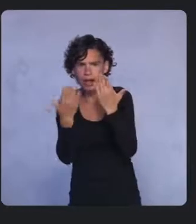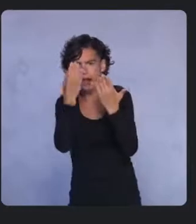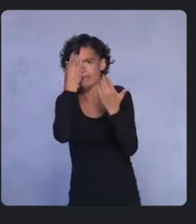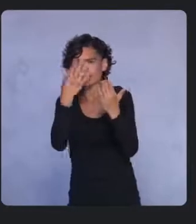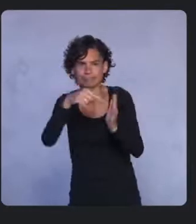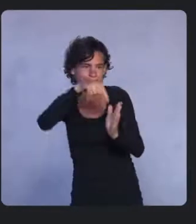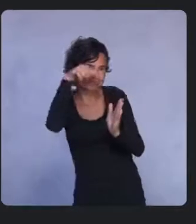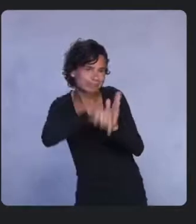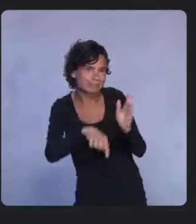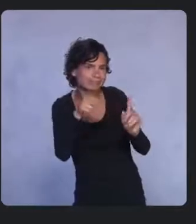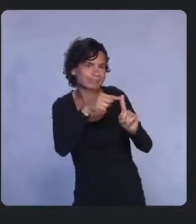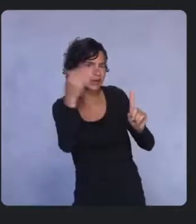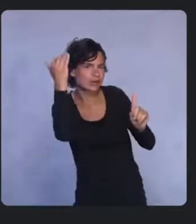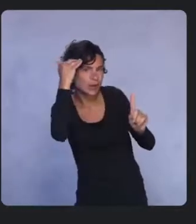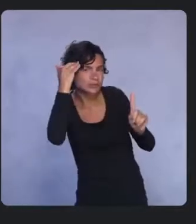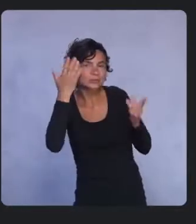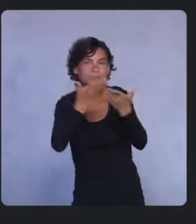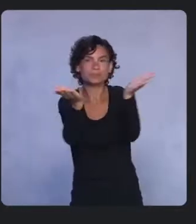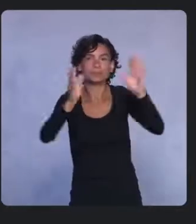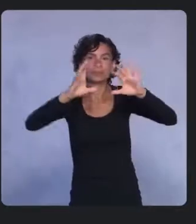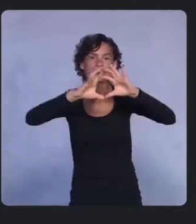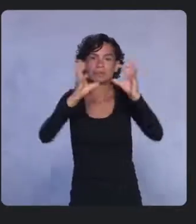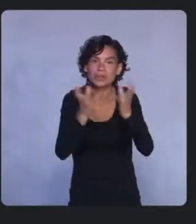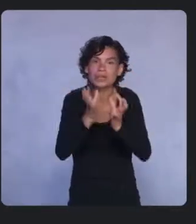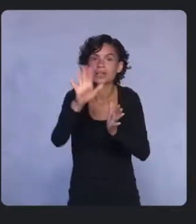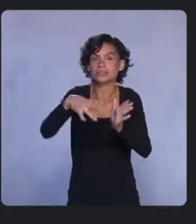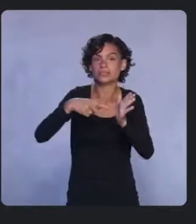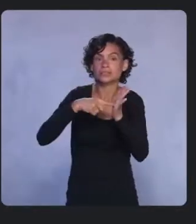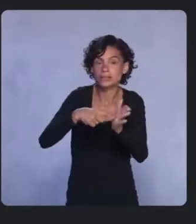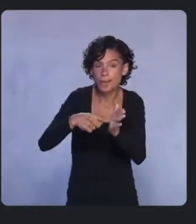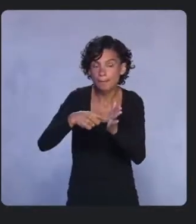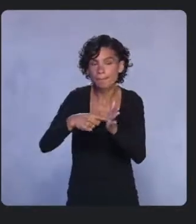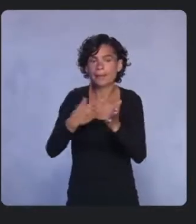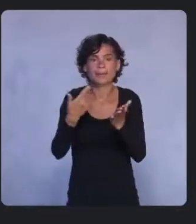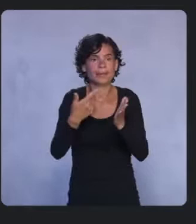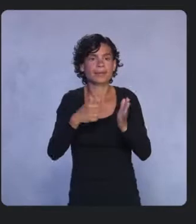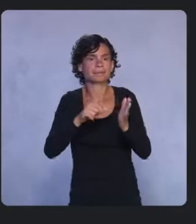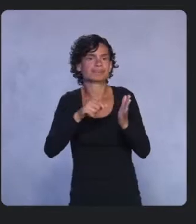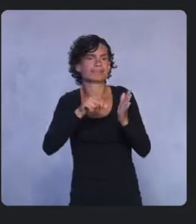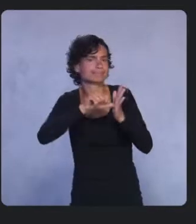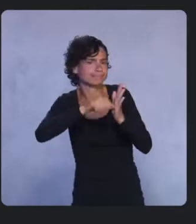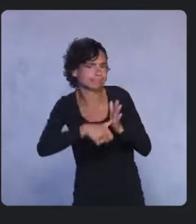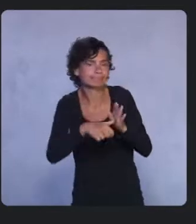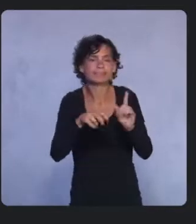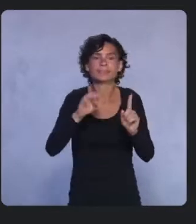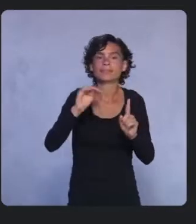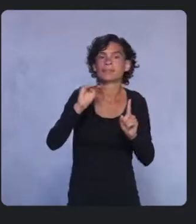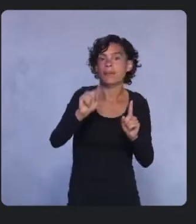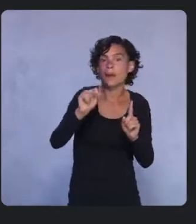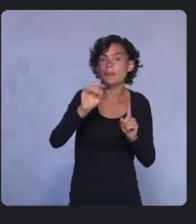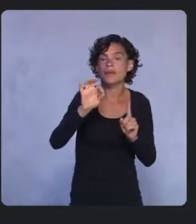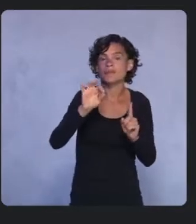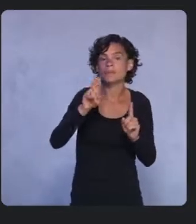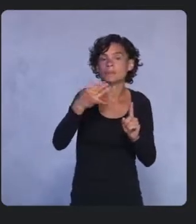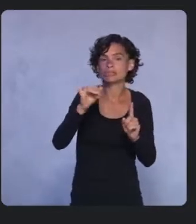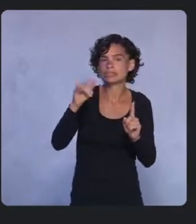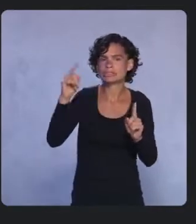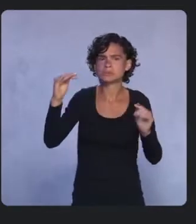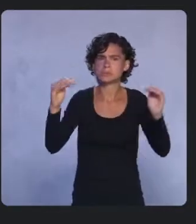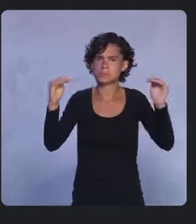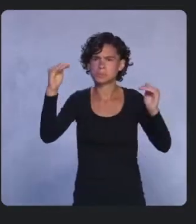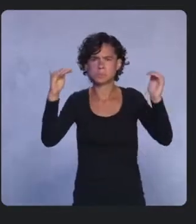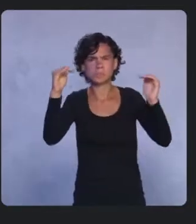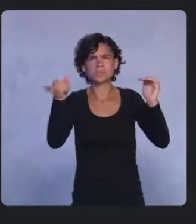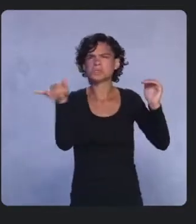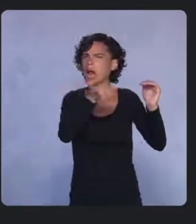world. Here, it's highlighting that Mount Fuji is roughly the same elevation as Mount Adams,